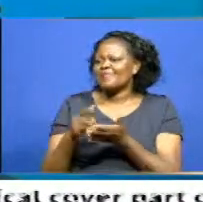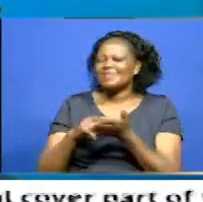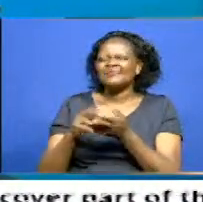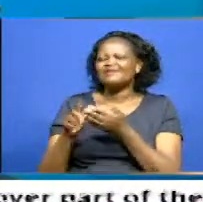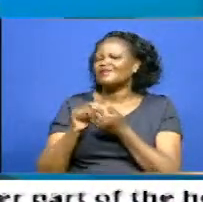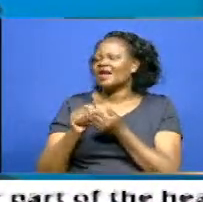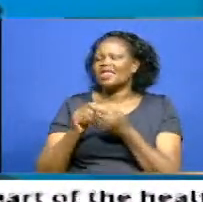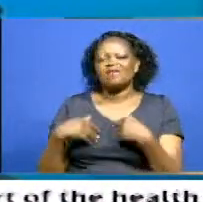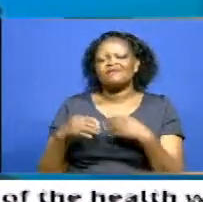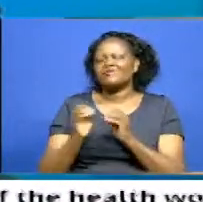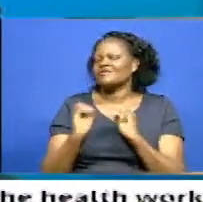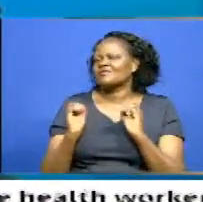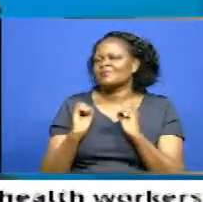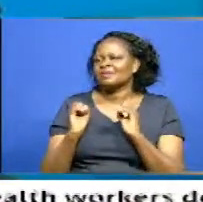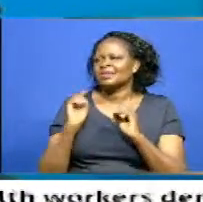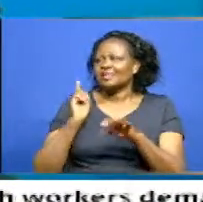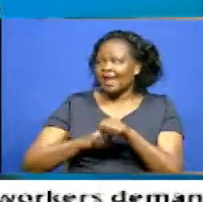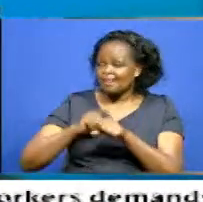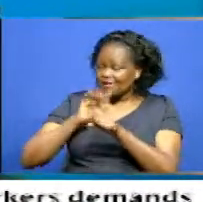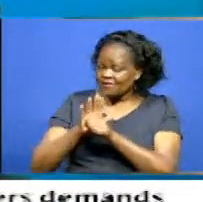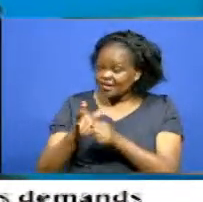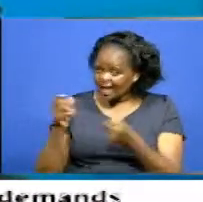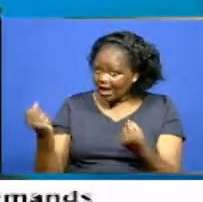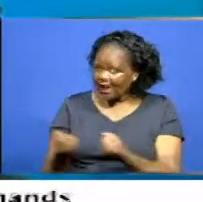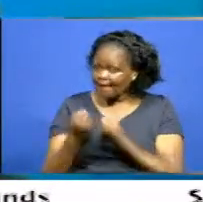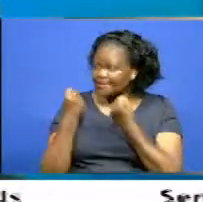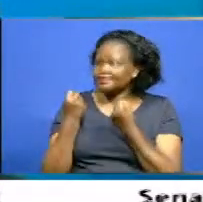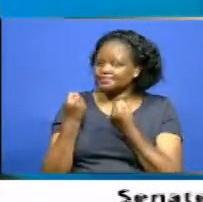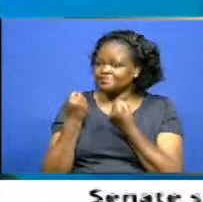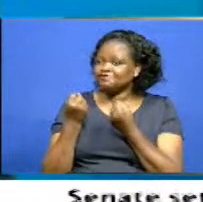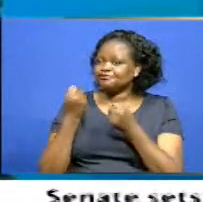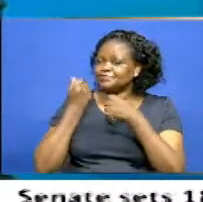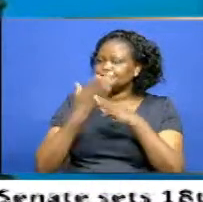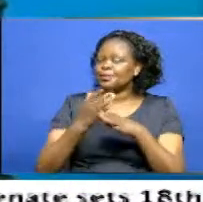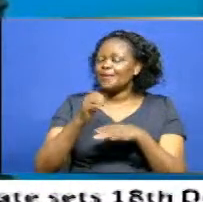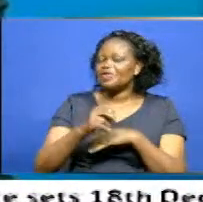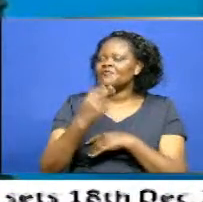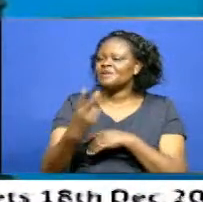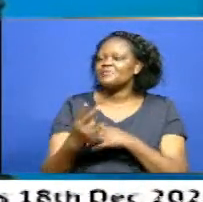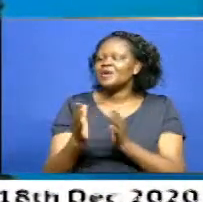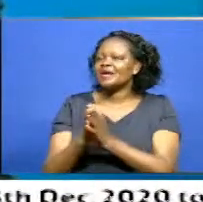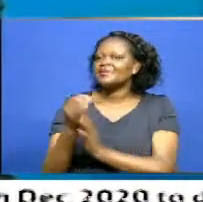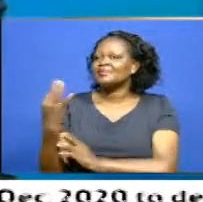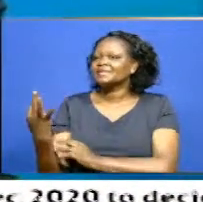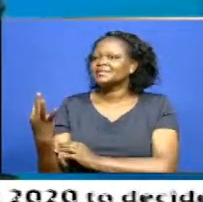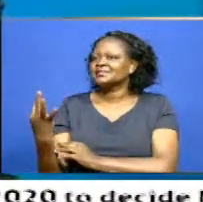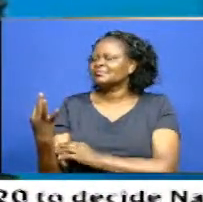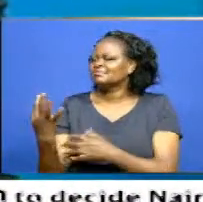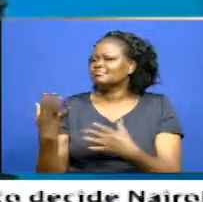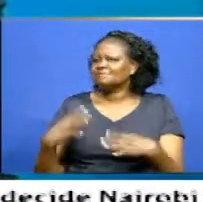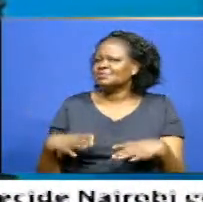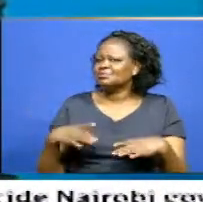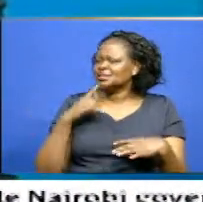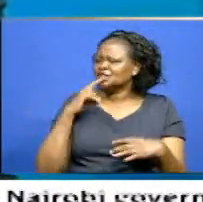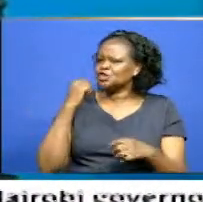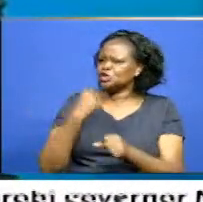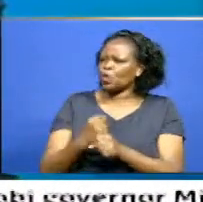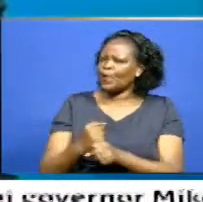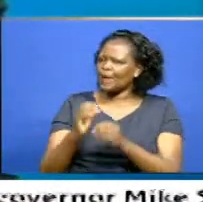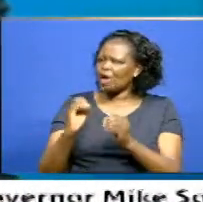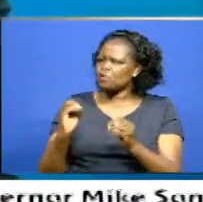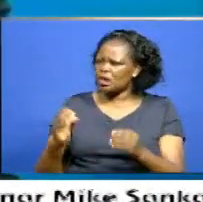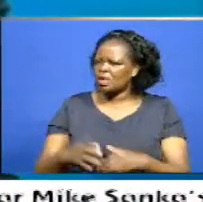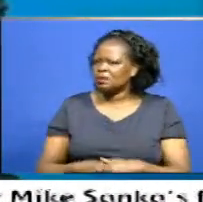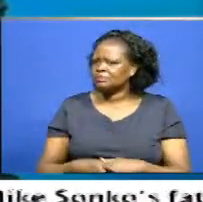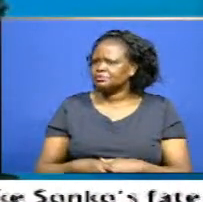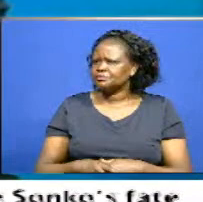when shocks happen. And when COVID-19 came between February and March, all of a sudden people are told you don't have jobs. And they